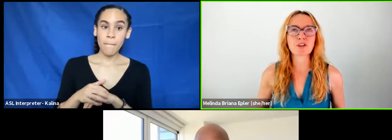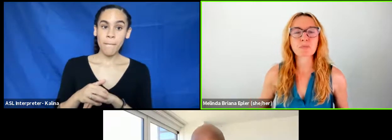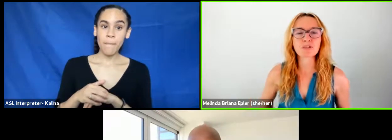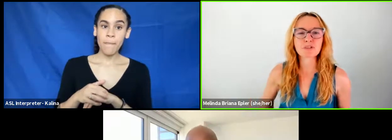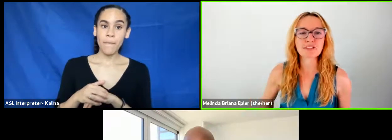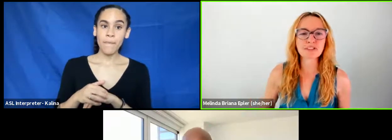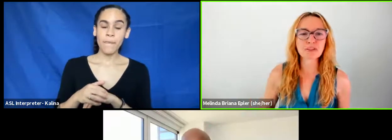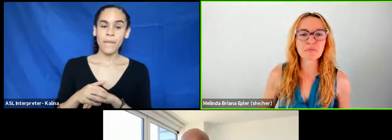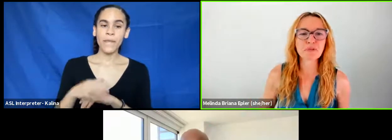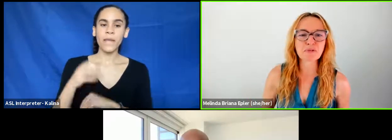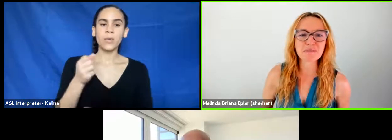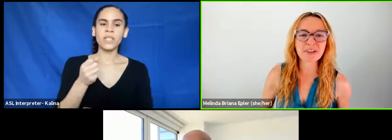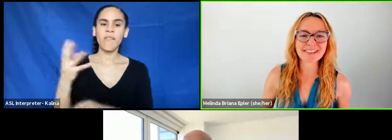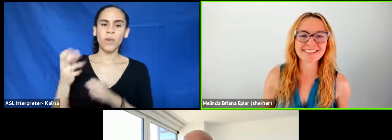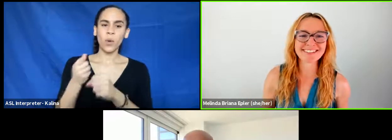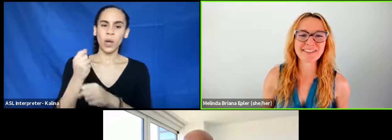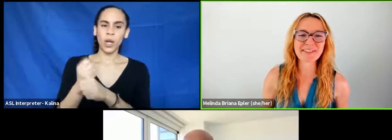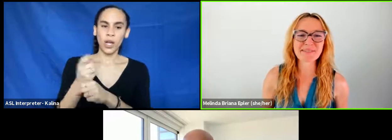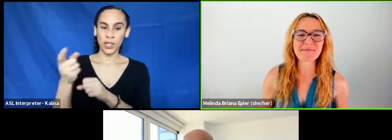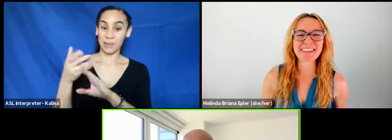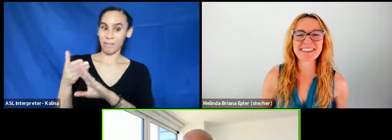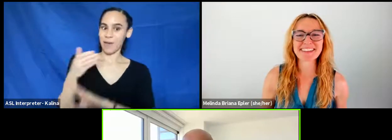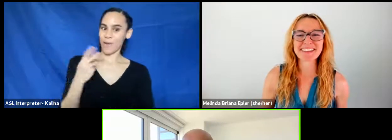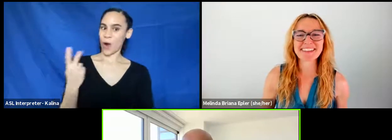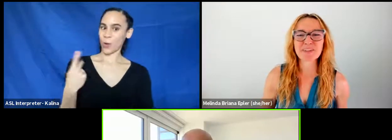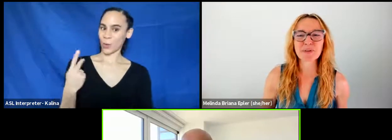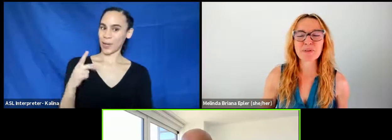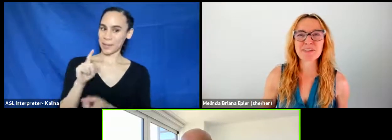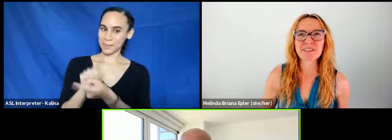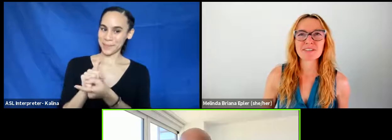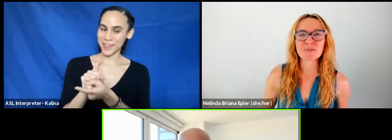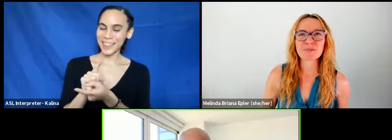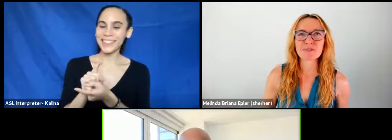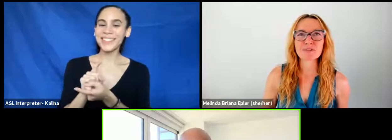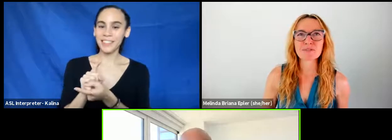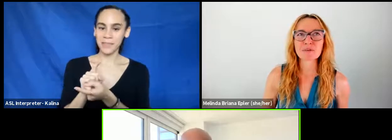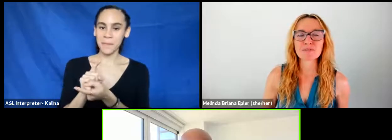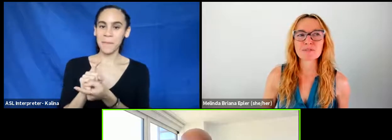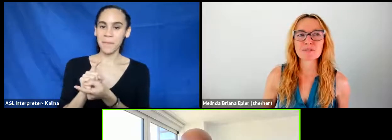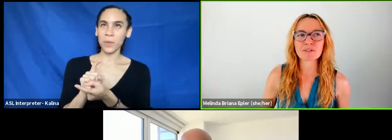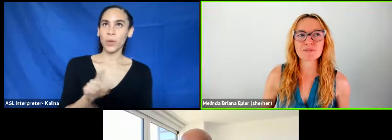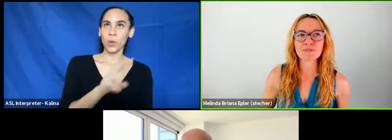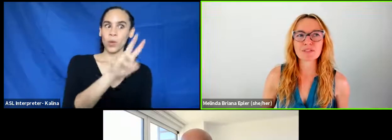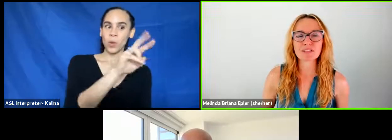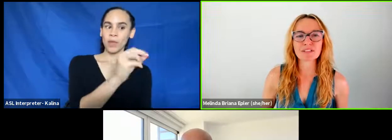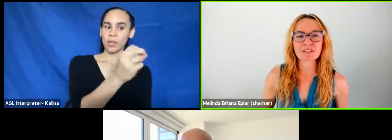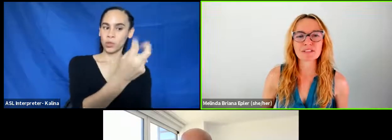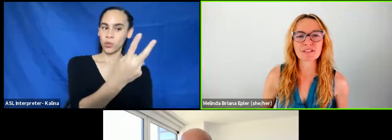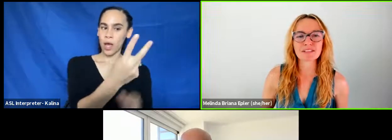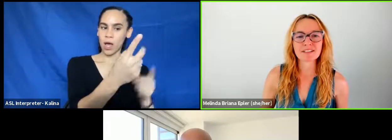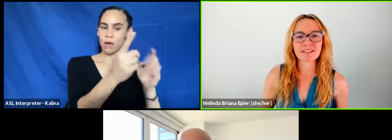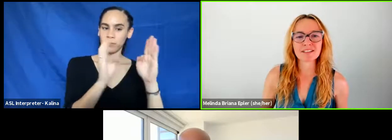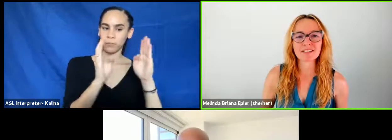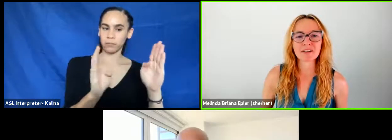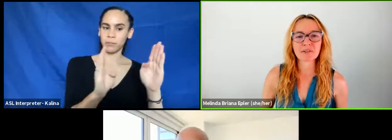there's a couple of years in there before we met. So it was from 2012 to